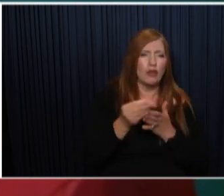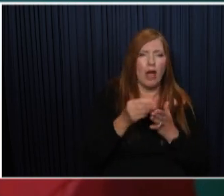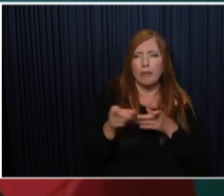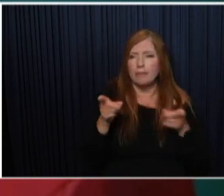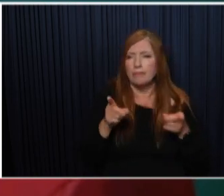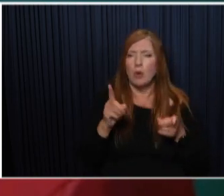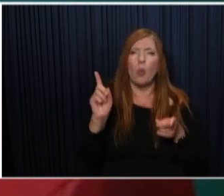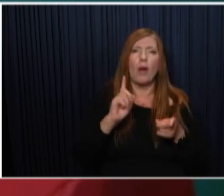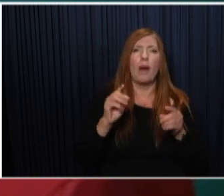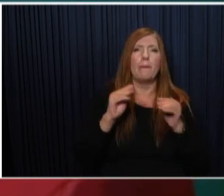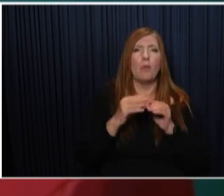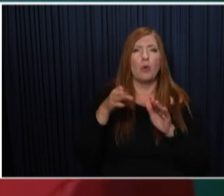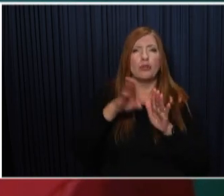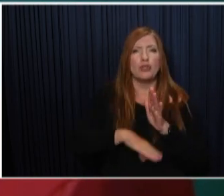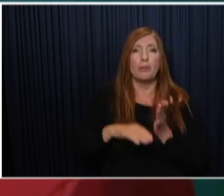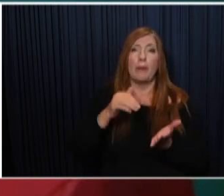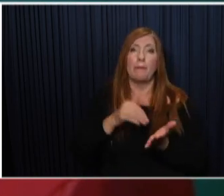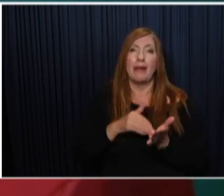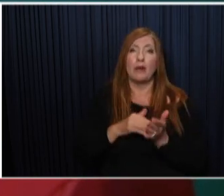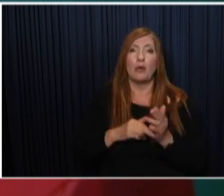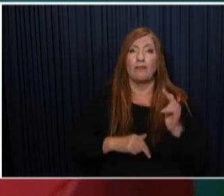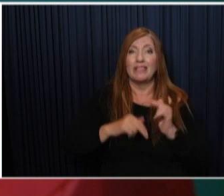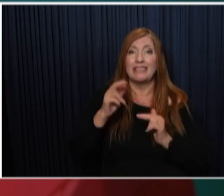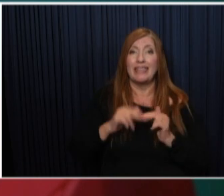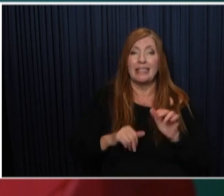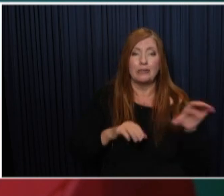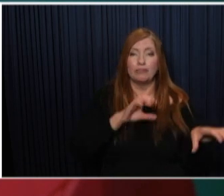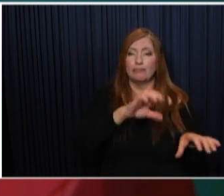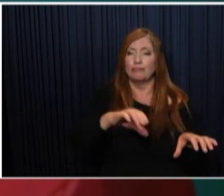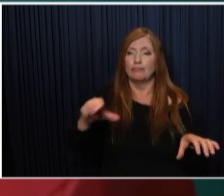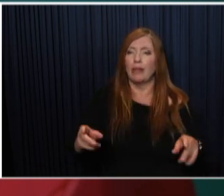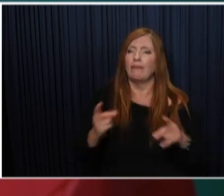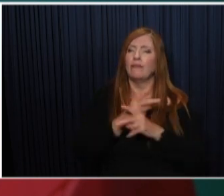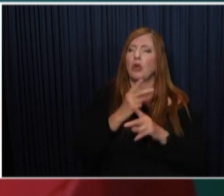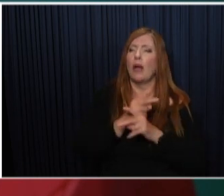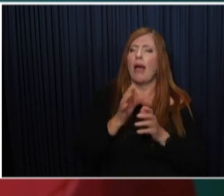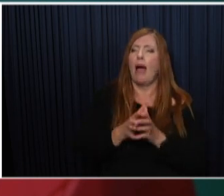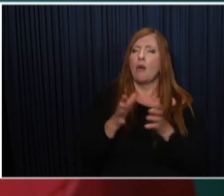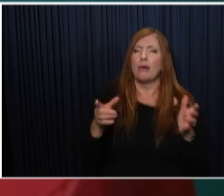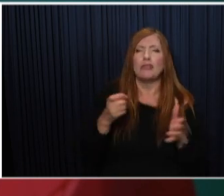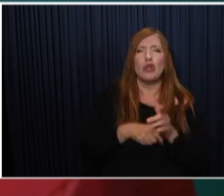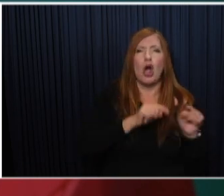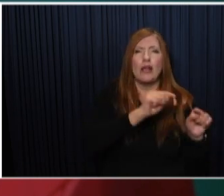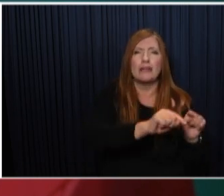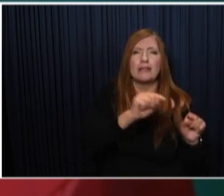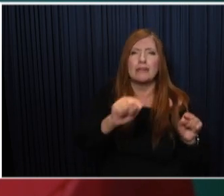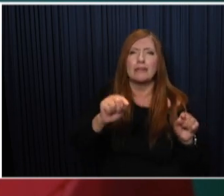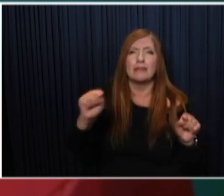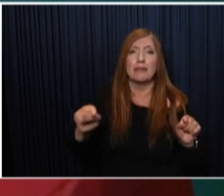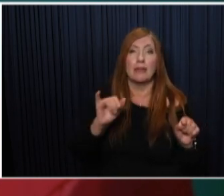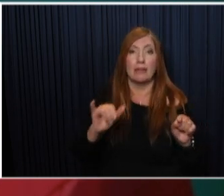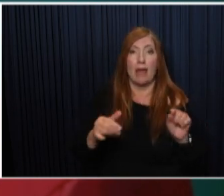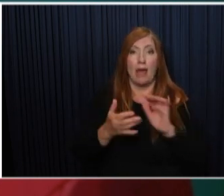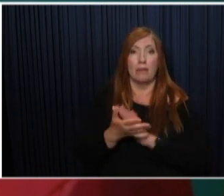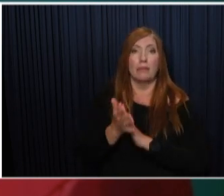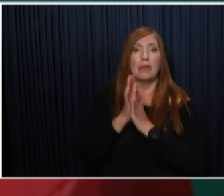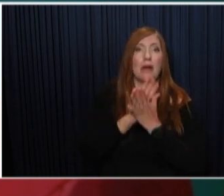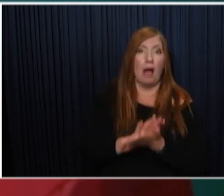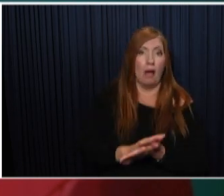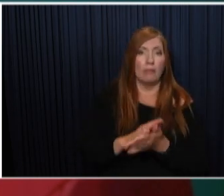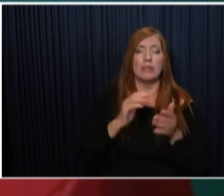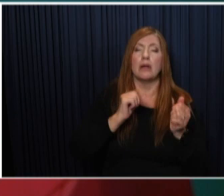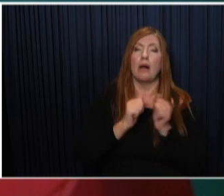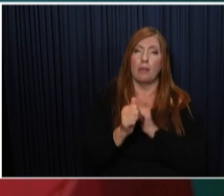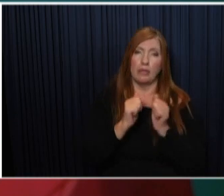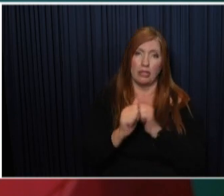hospitals or medical facilities to find out about how much it is. What that does is it actually becomes a